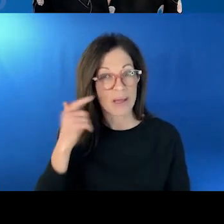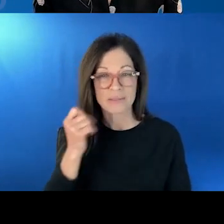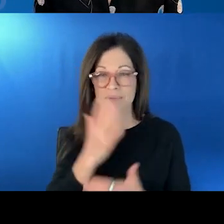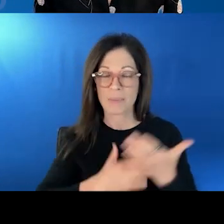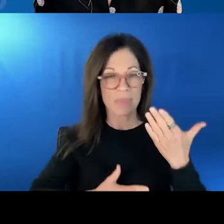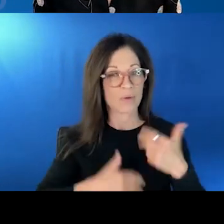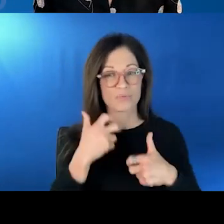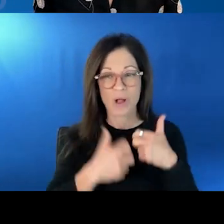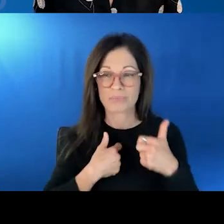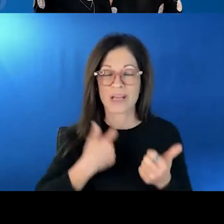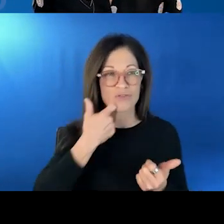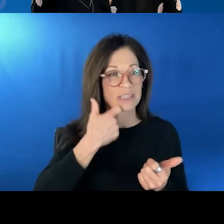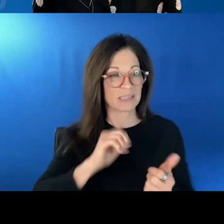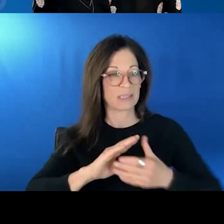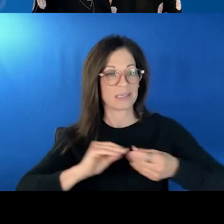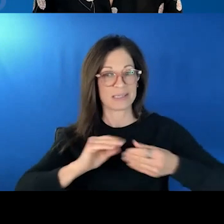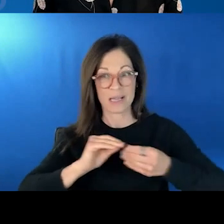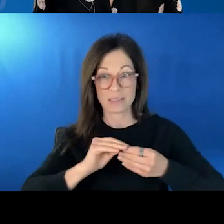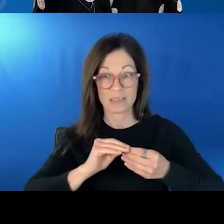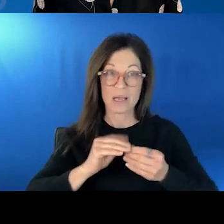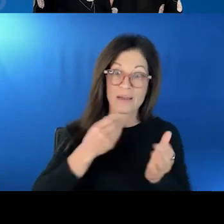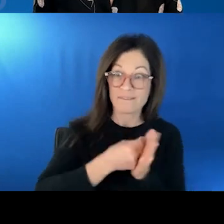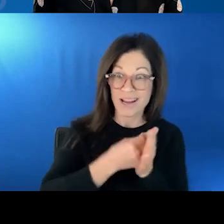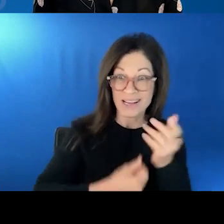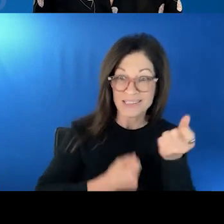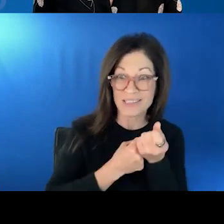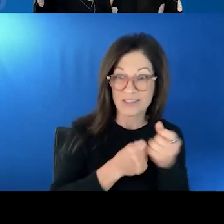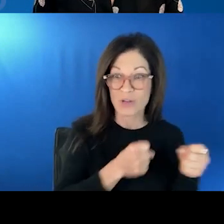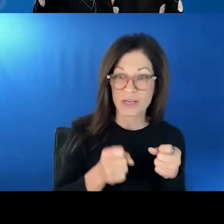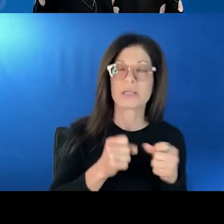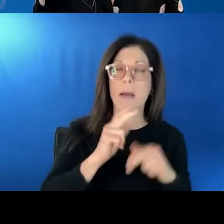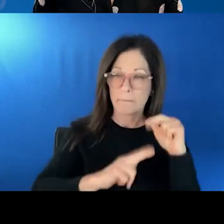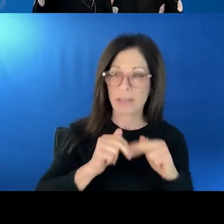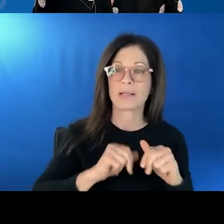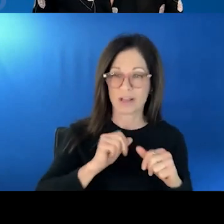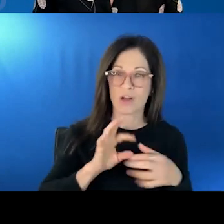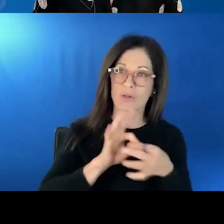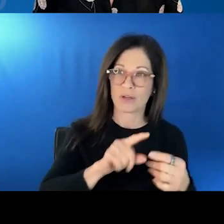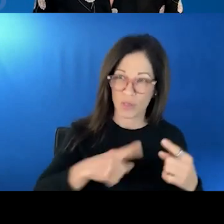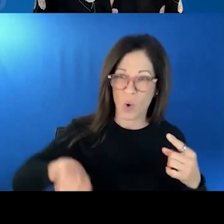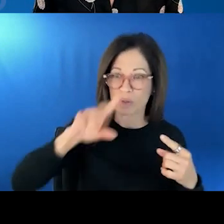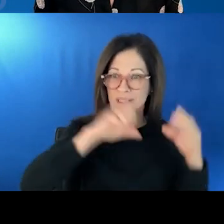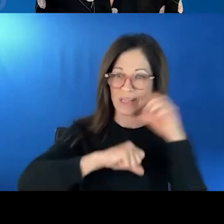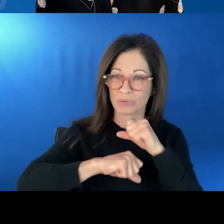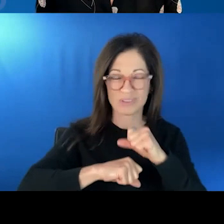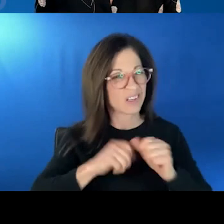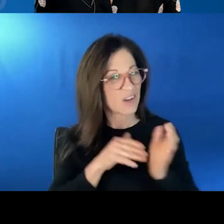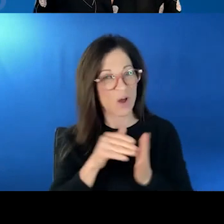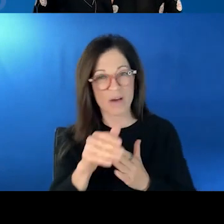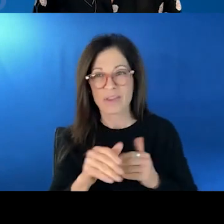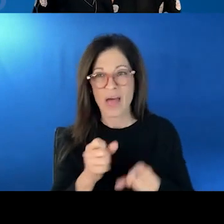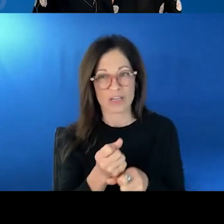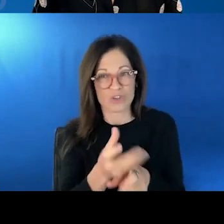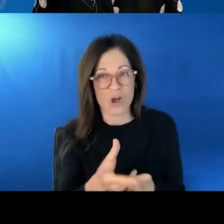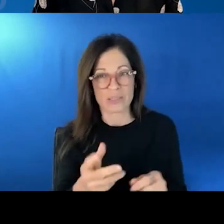that I discussed a moment ago, financing strategies have been built around those presumptions, and oftentimes that has contributed to a lack of